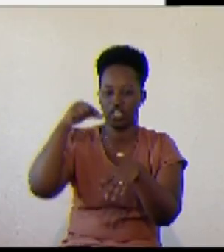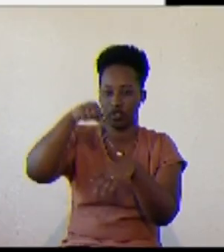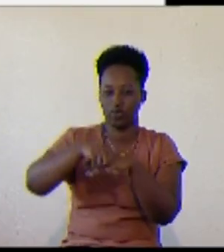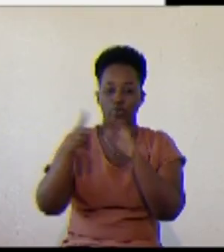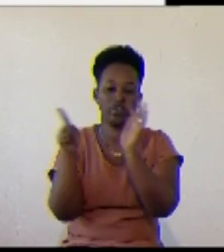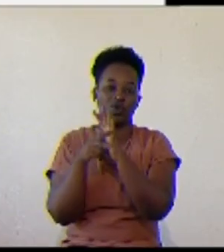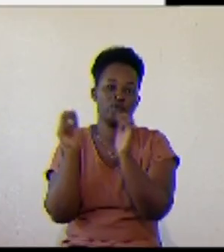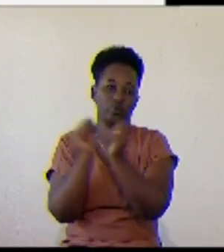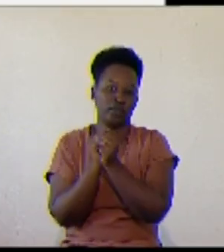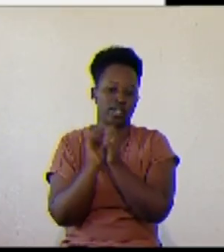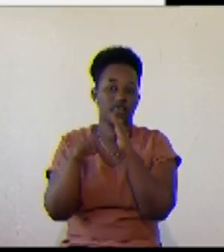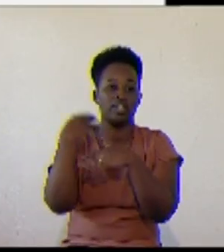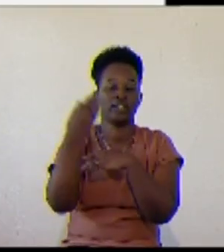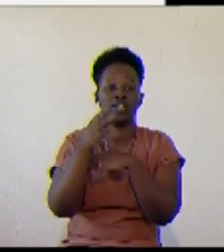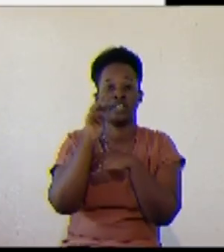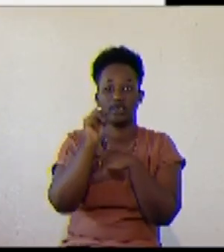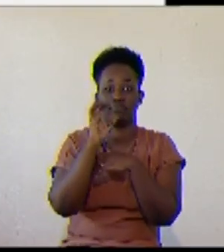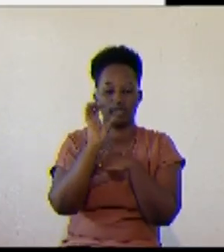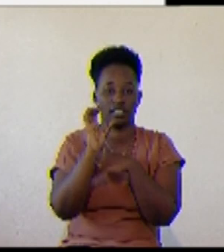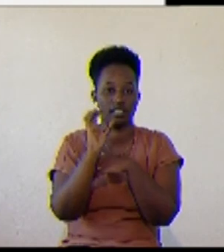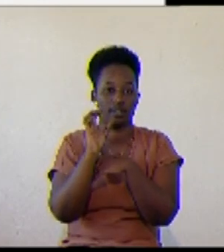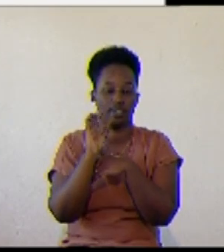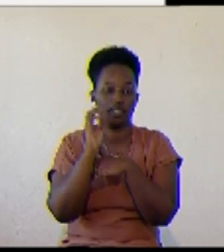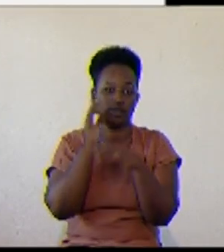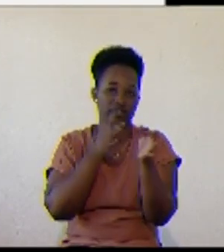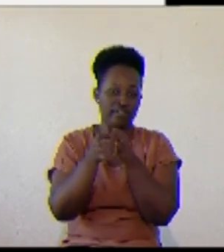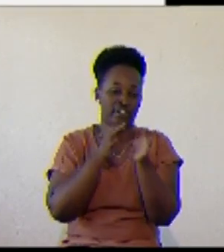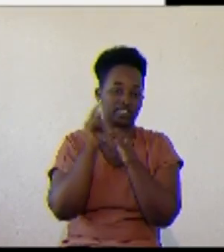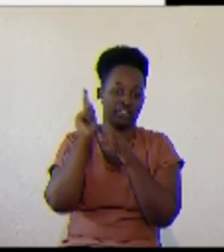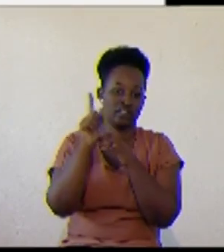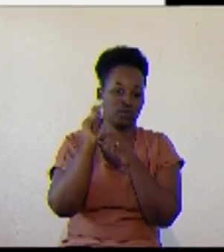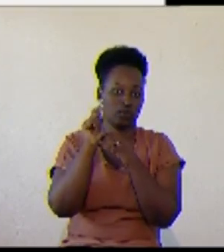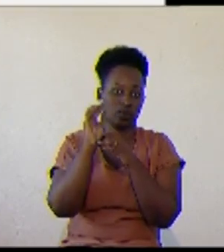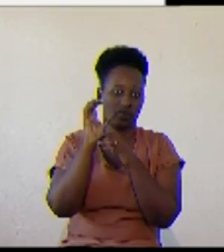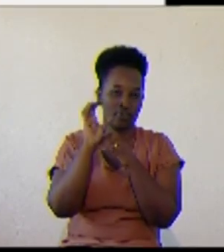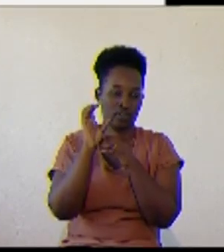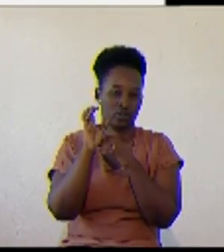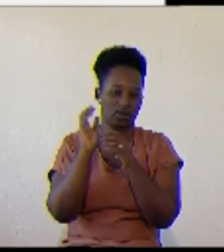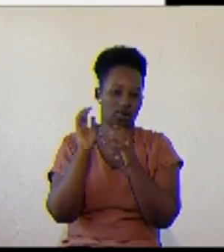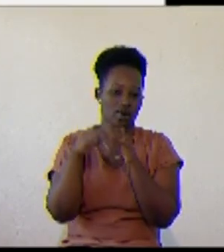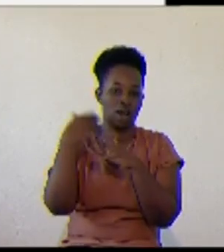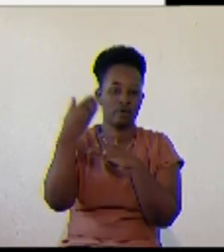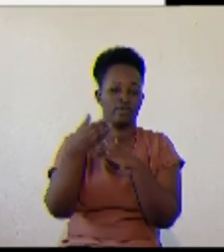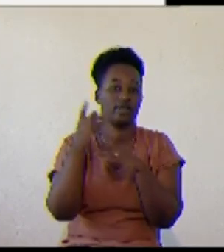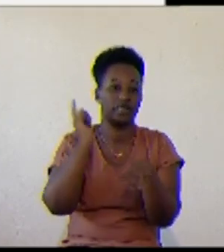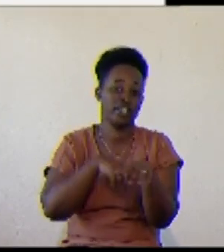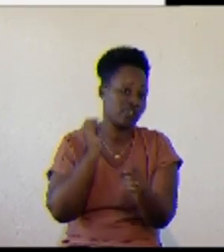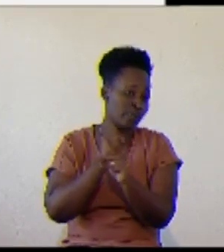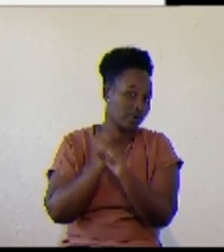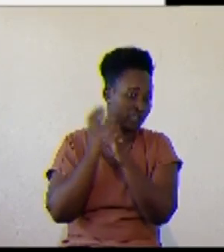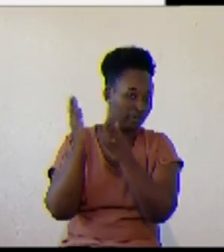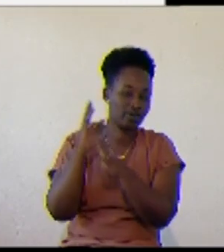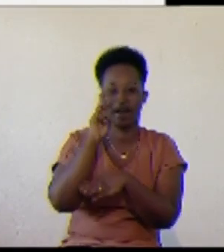function will be, we shall differentiate this total cost function with respect to output. And when you work out that,